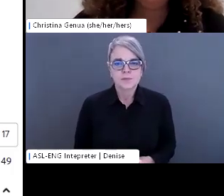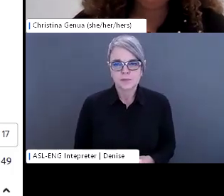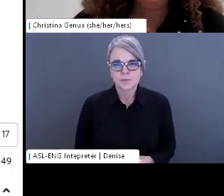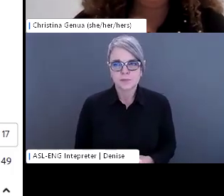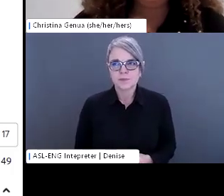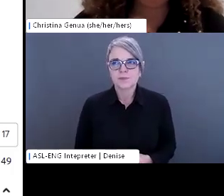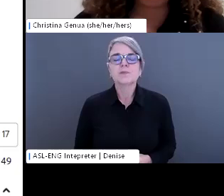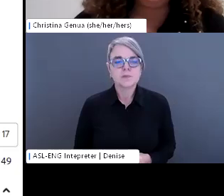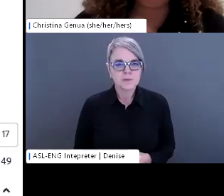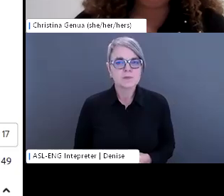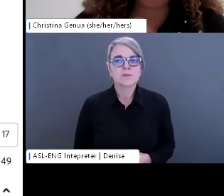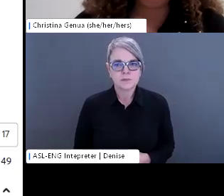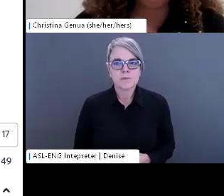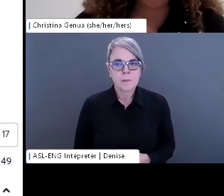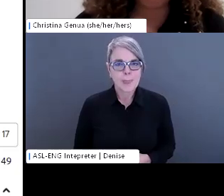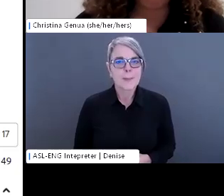All right. So